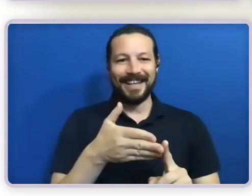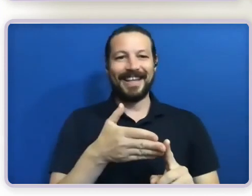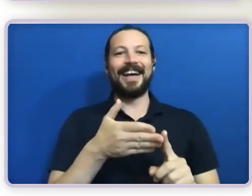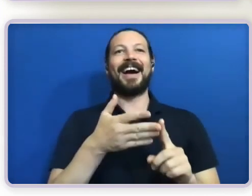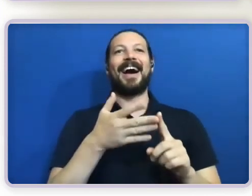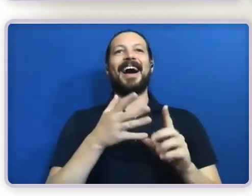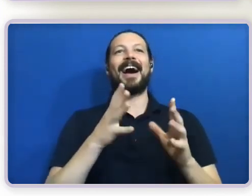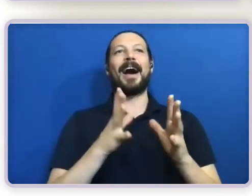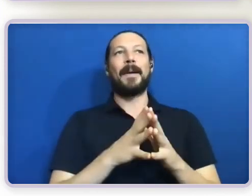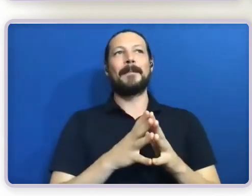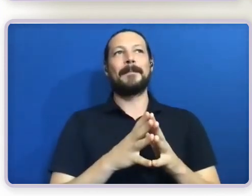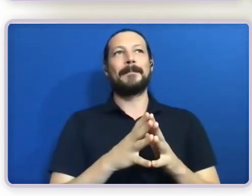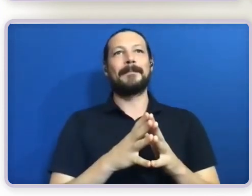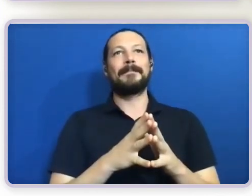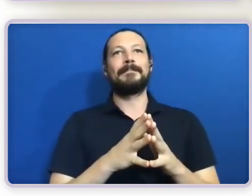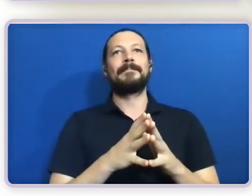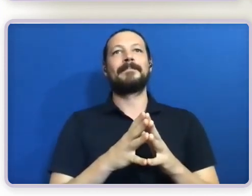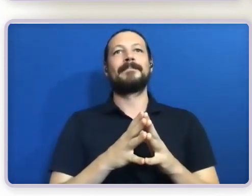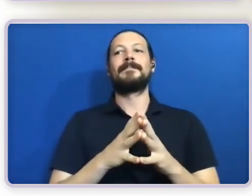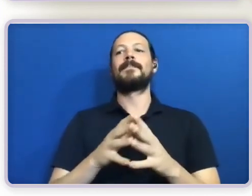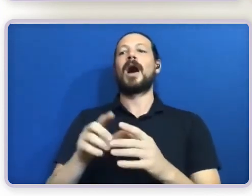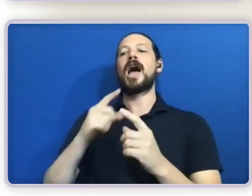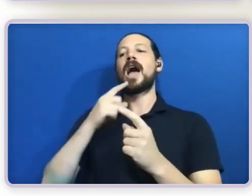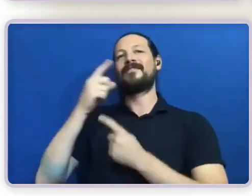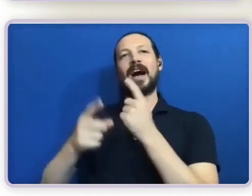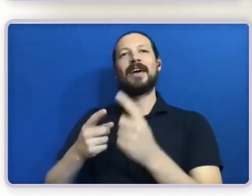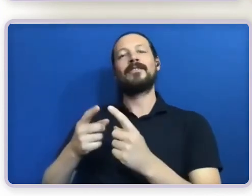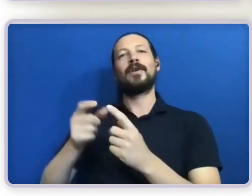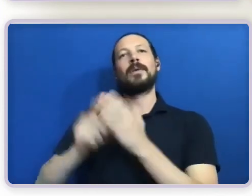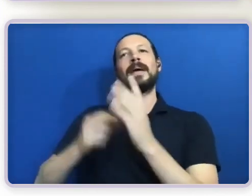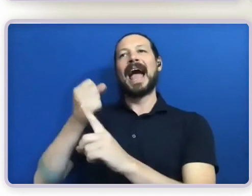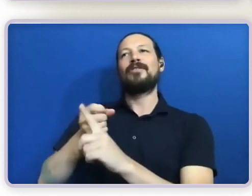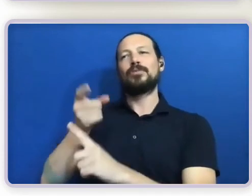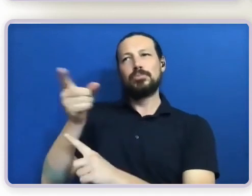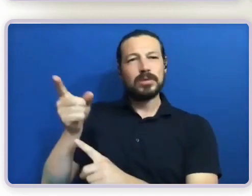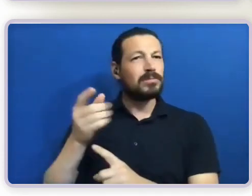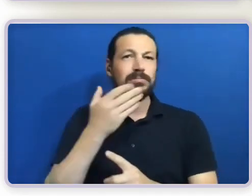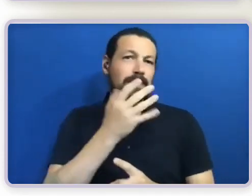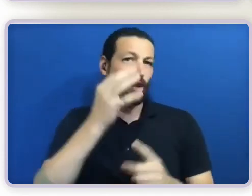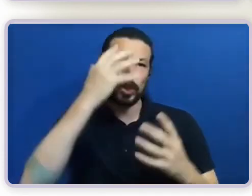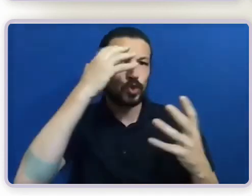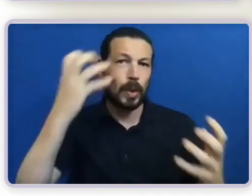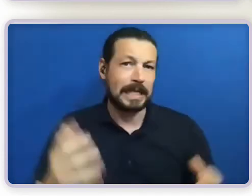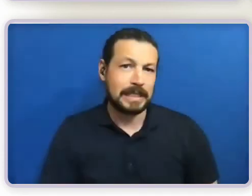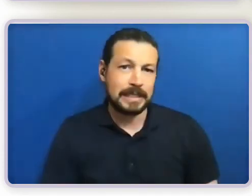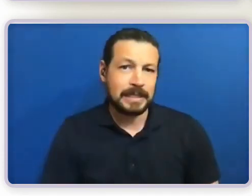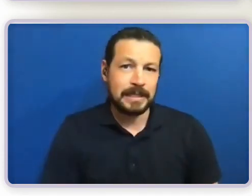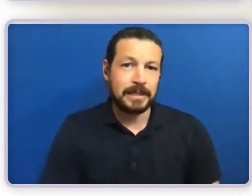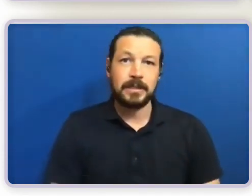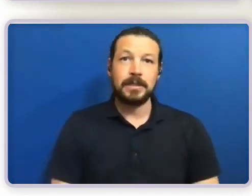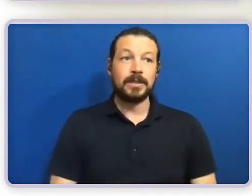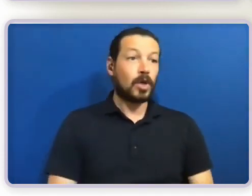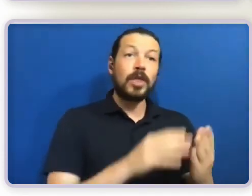It's not to get not to stress about it. It doesn't have to be a particular format. It doesn't have